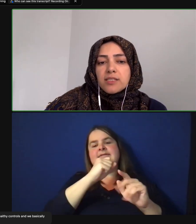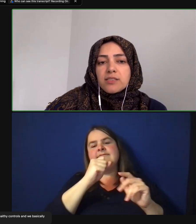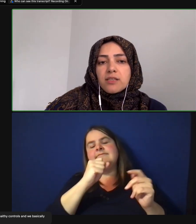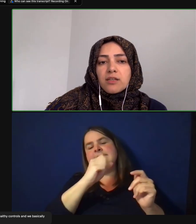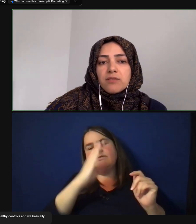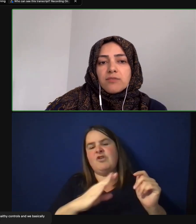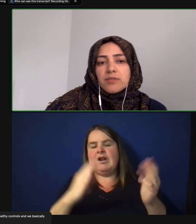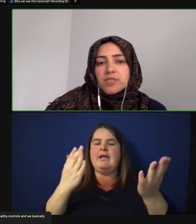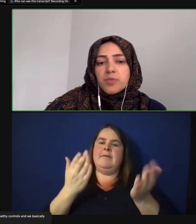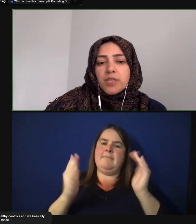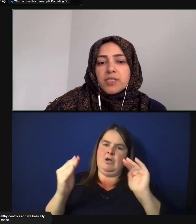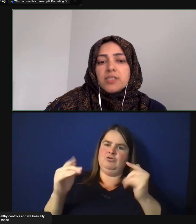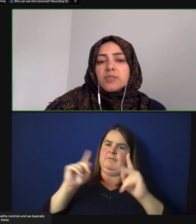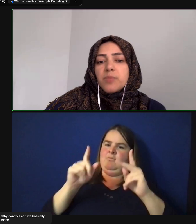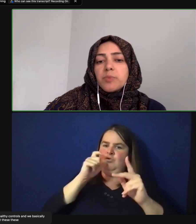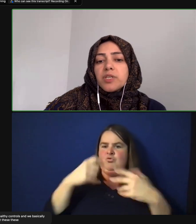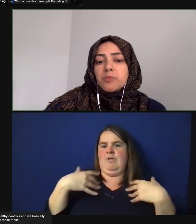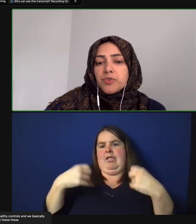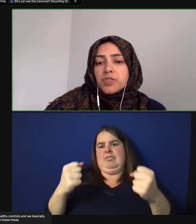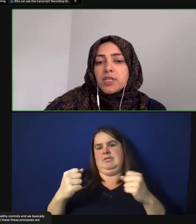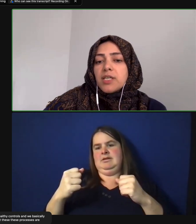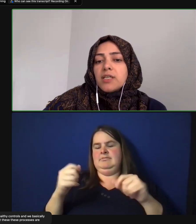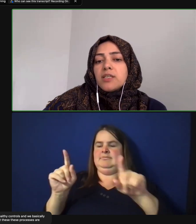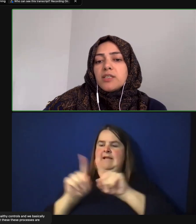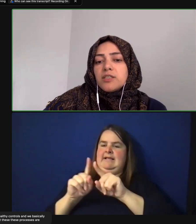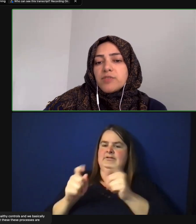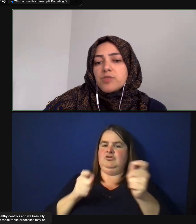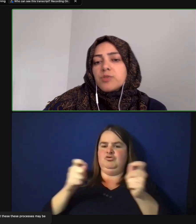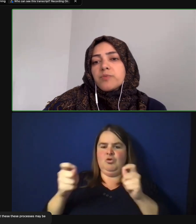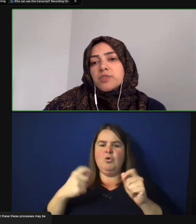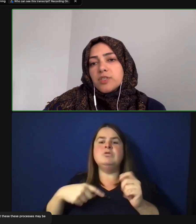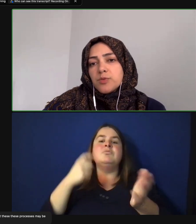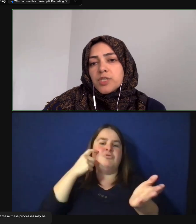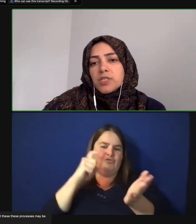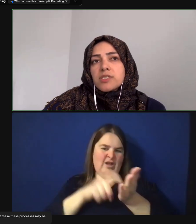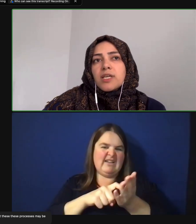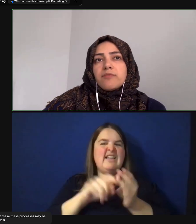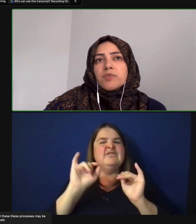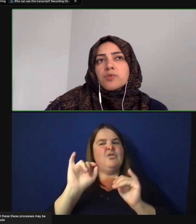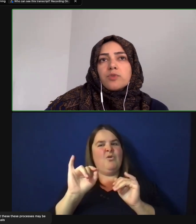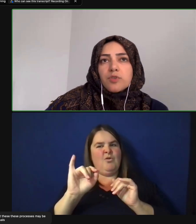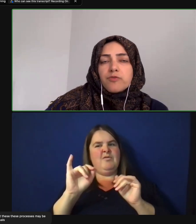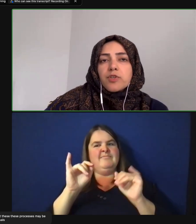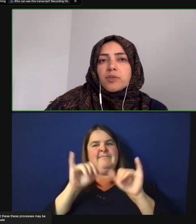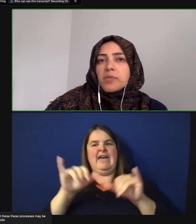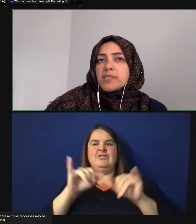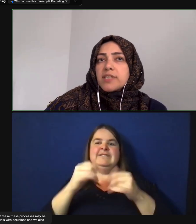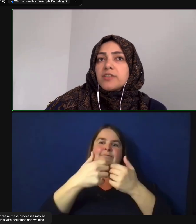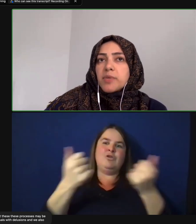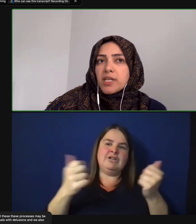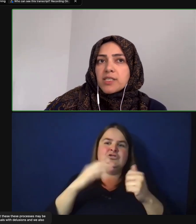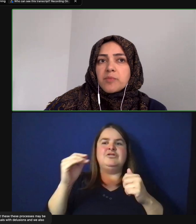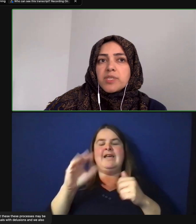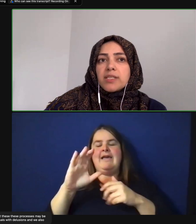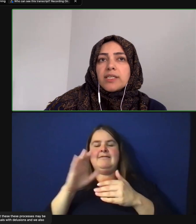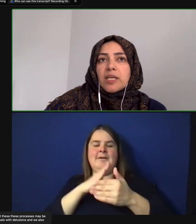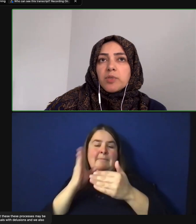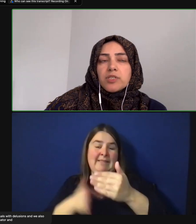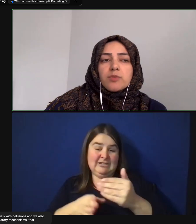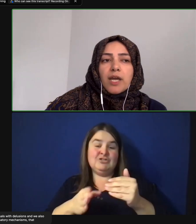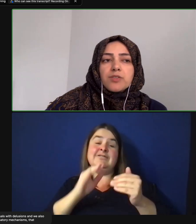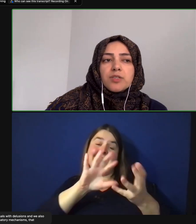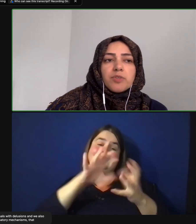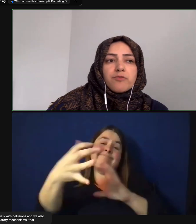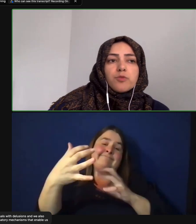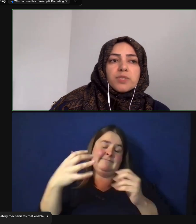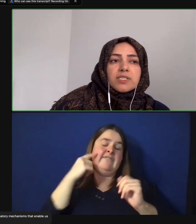that these processes may be occurred in individuals with delusions, and we also look for compensatory mechanisms that enable us